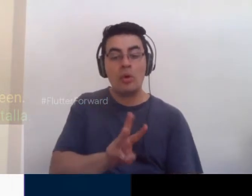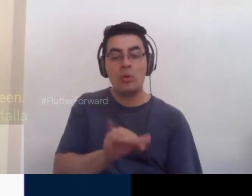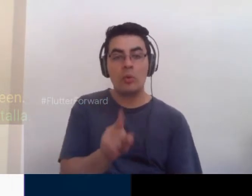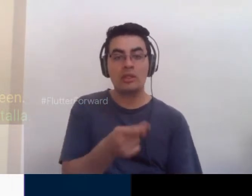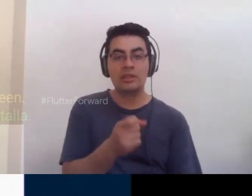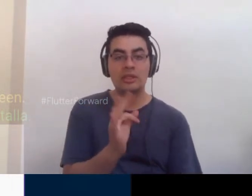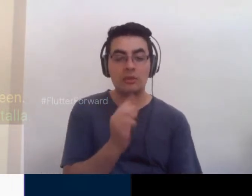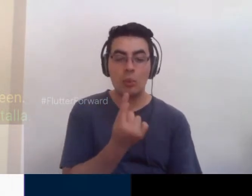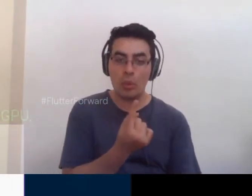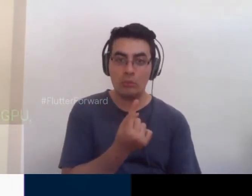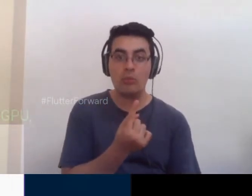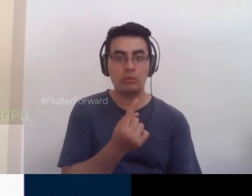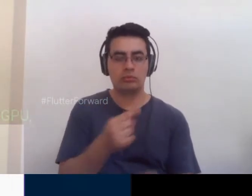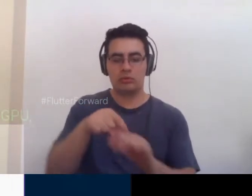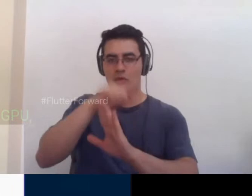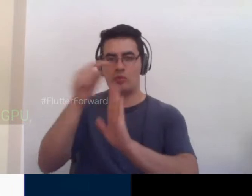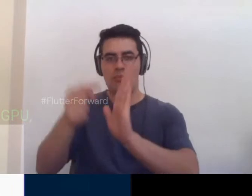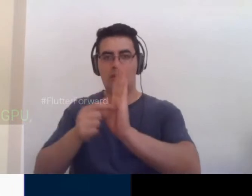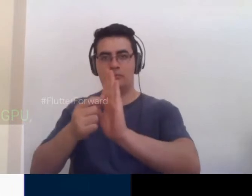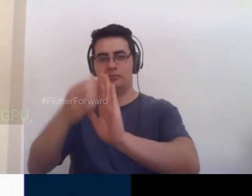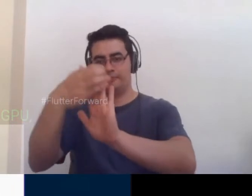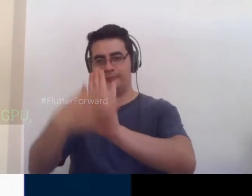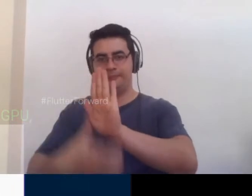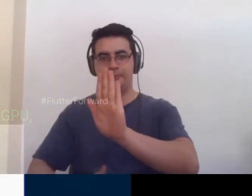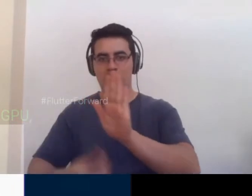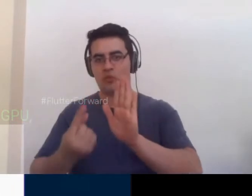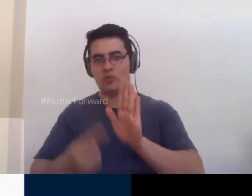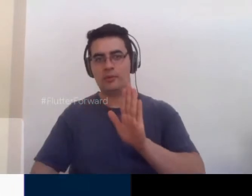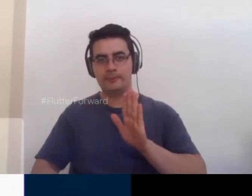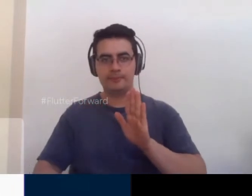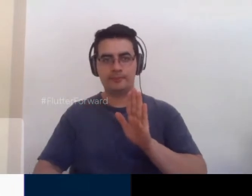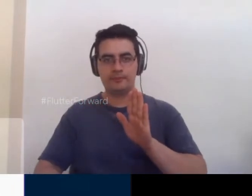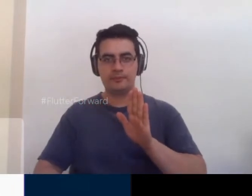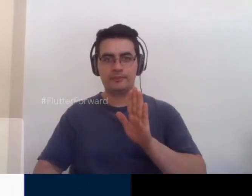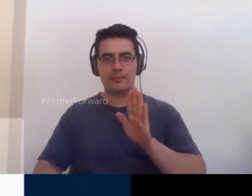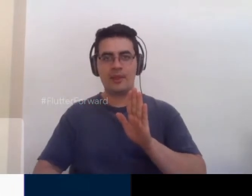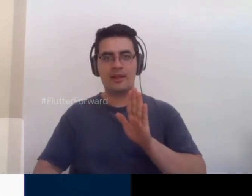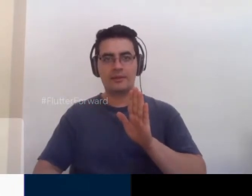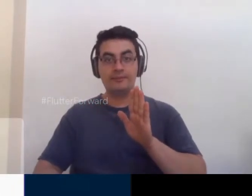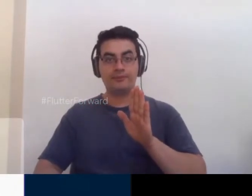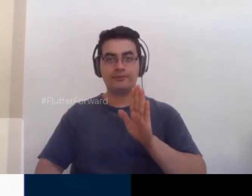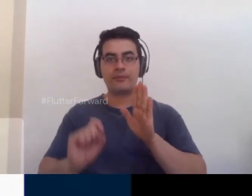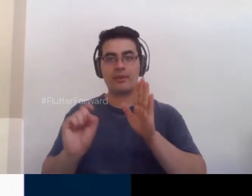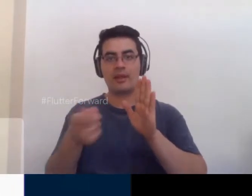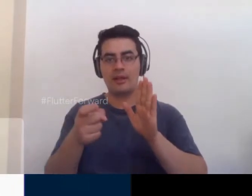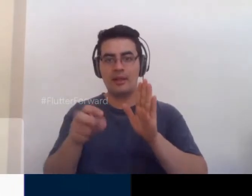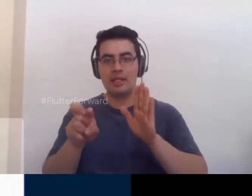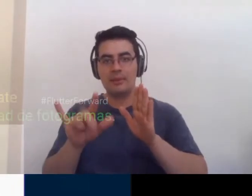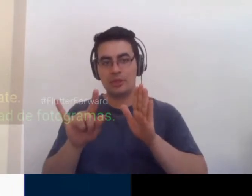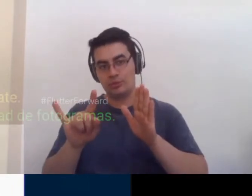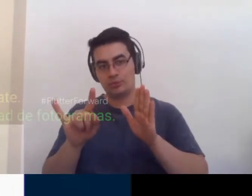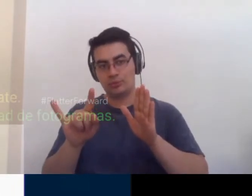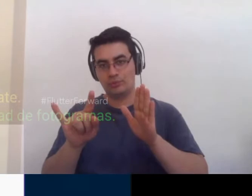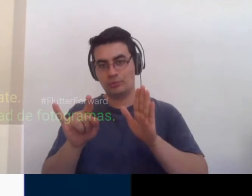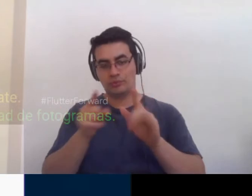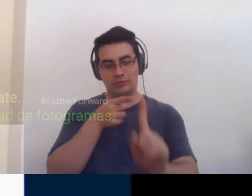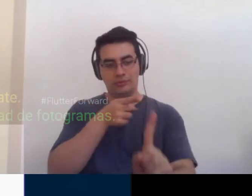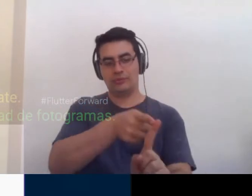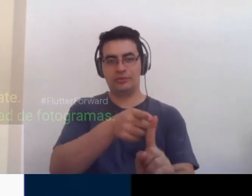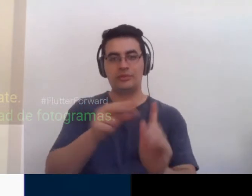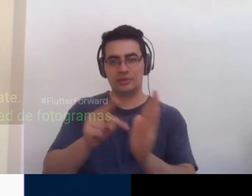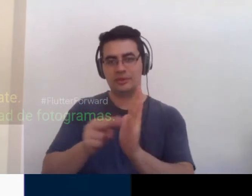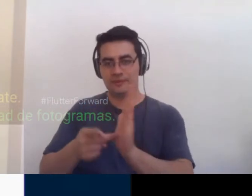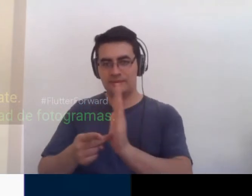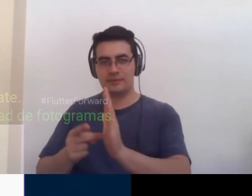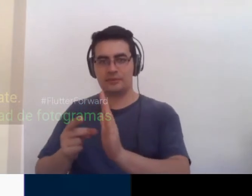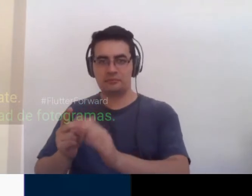screen. And because shaders run on the GPU, they take work off of the CPU, which helps you keep your app running